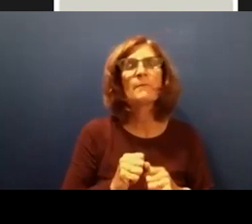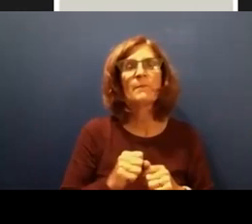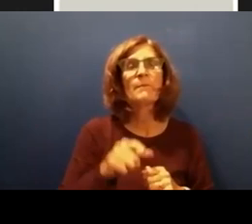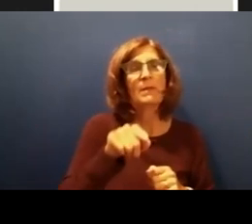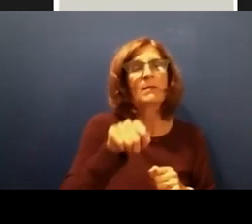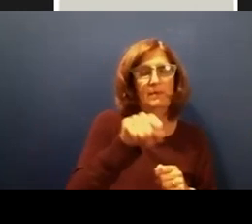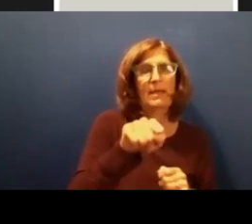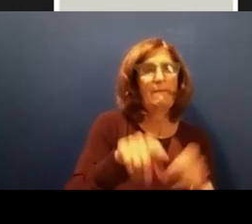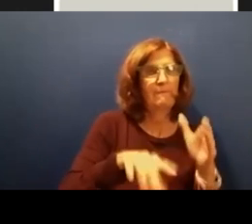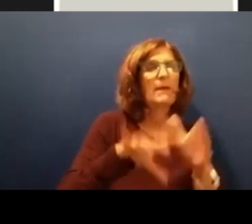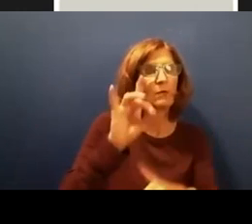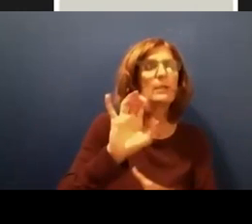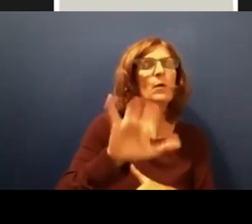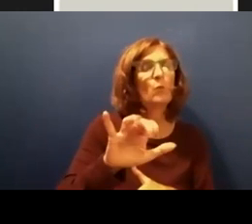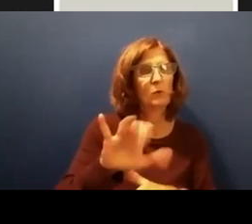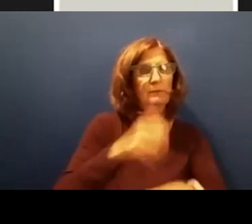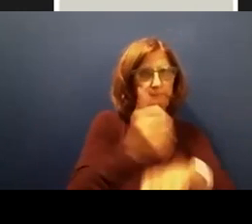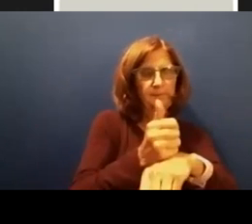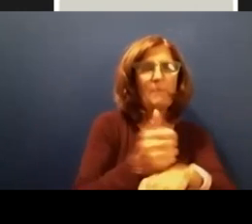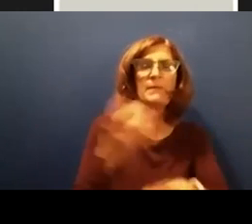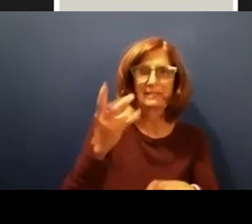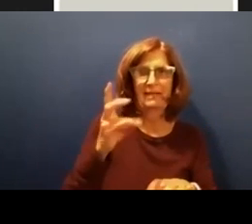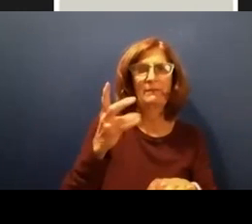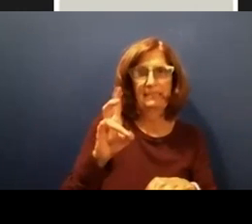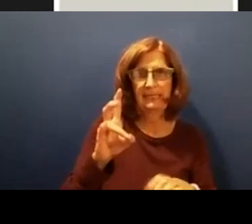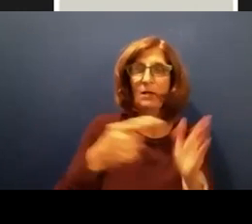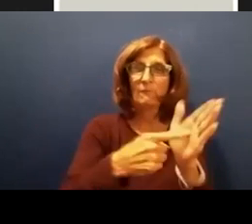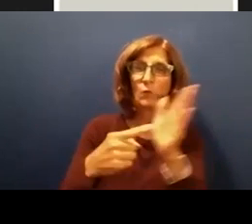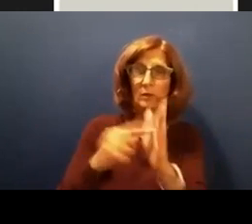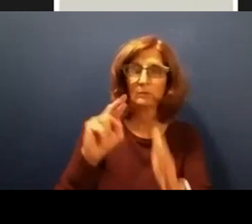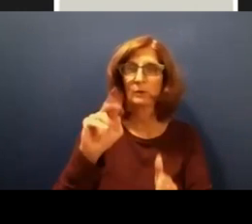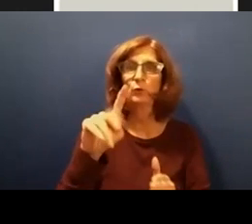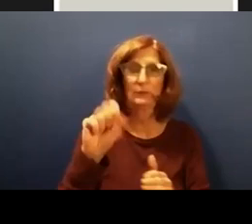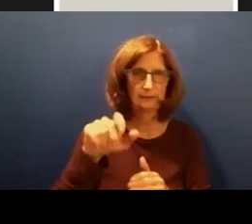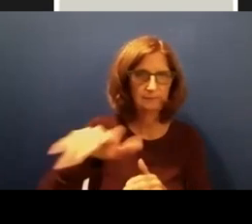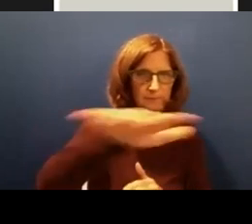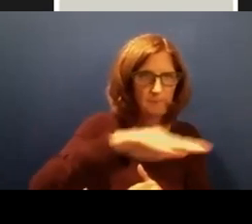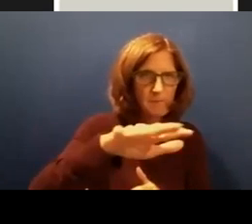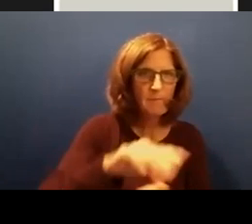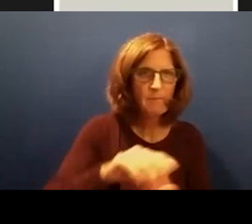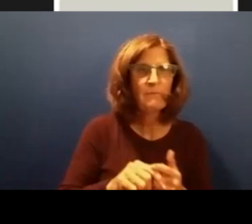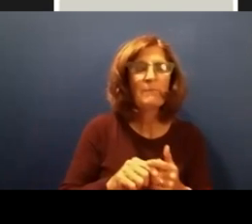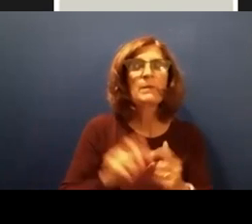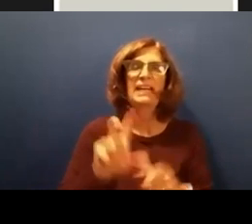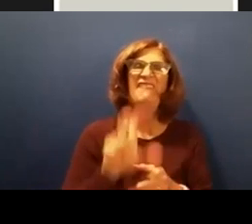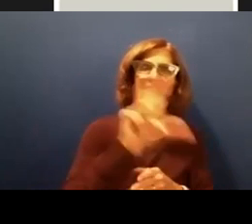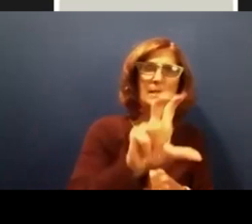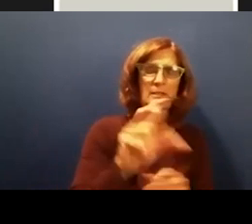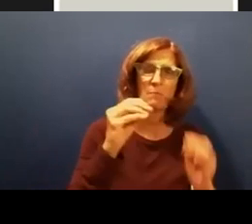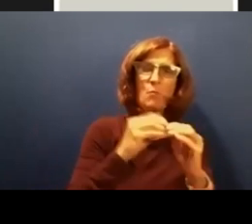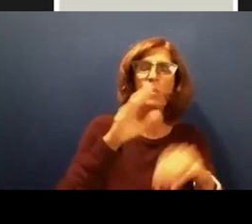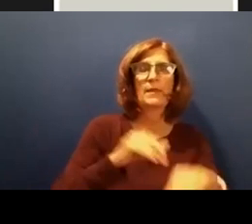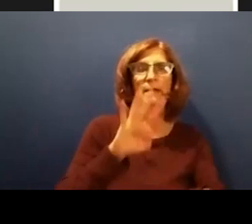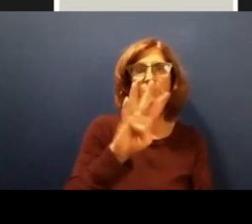17 affordable units at the neighboring Southside Flats property, invest more than $4.7 million in